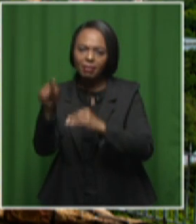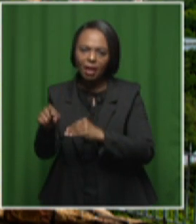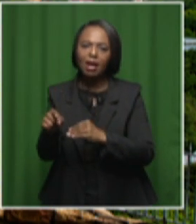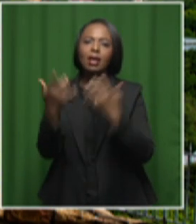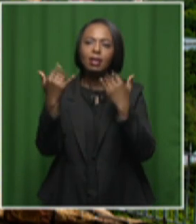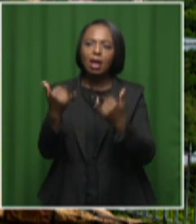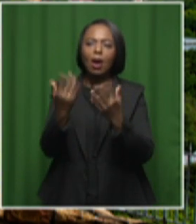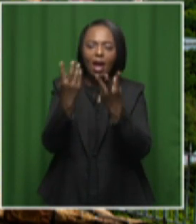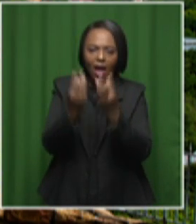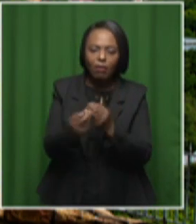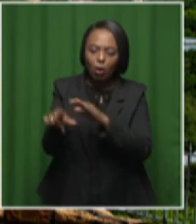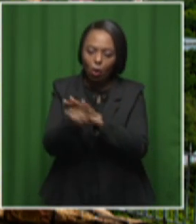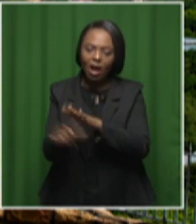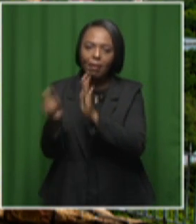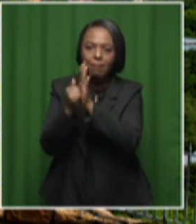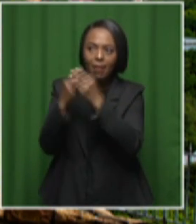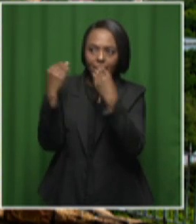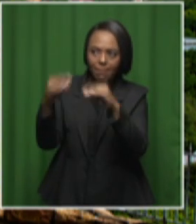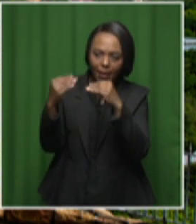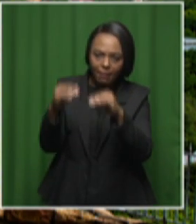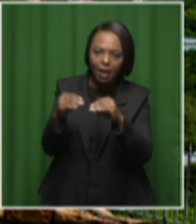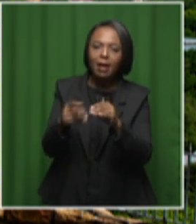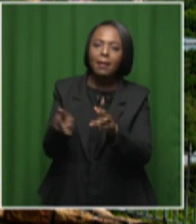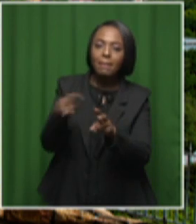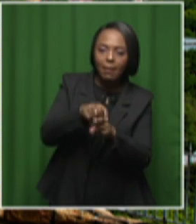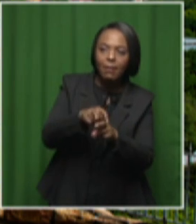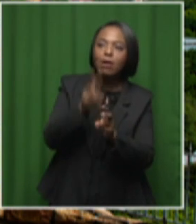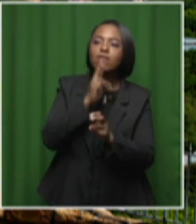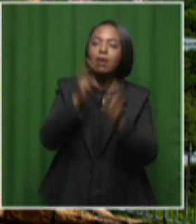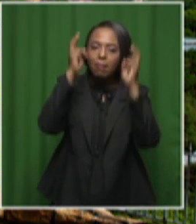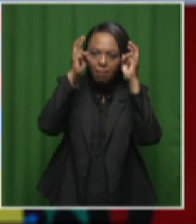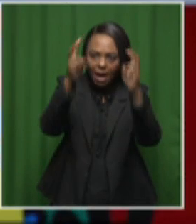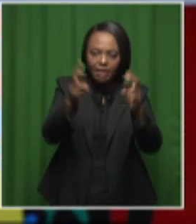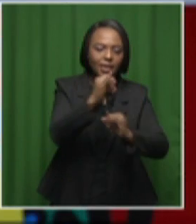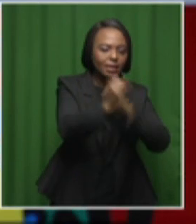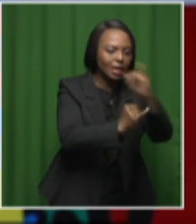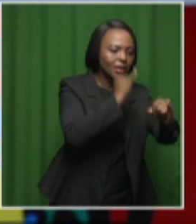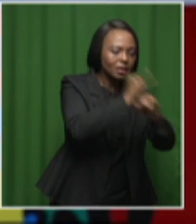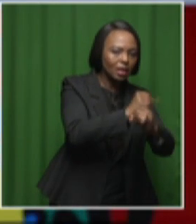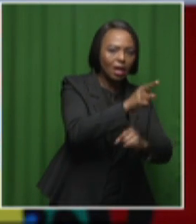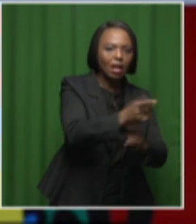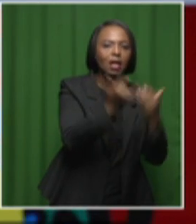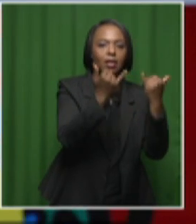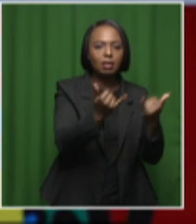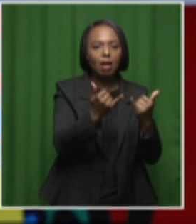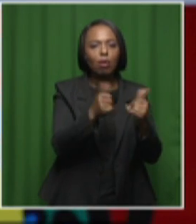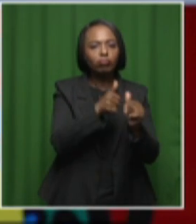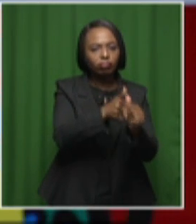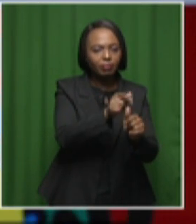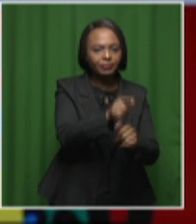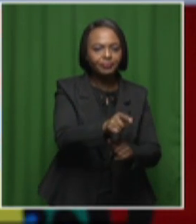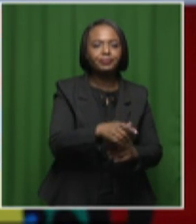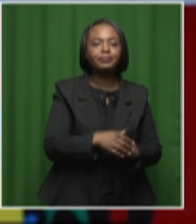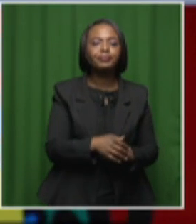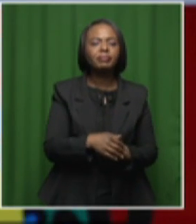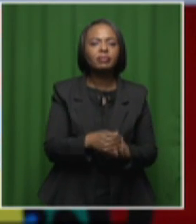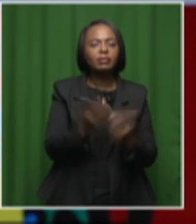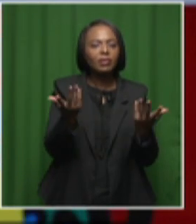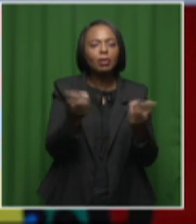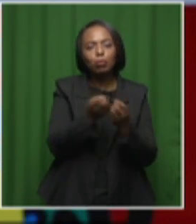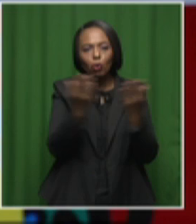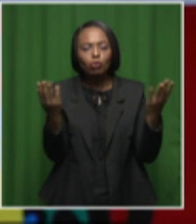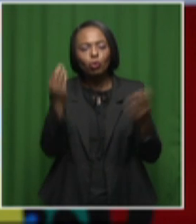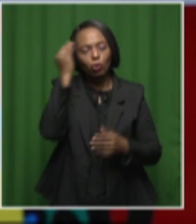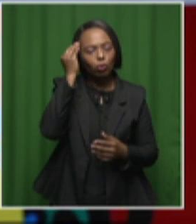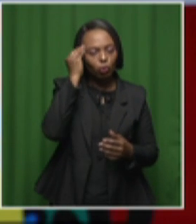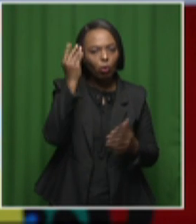on the bus. Local market refers to the bus as the red bus. International market, city sightseeing, hop on, hop off, as it is well known around the